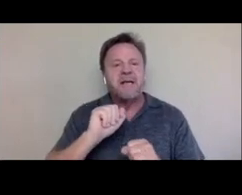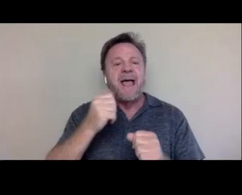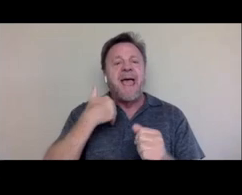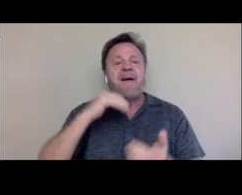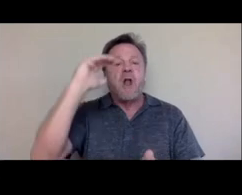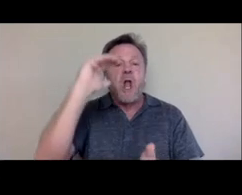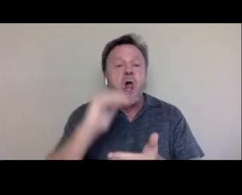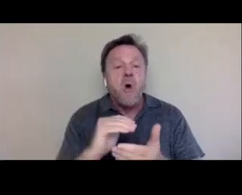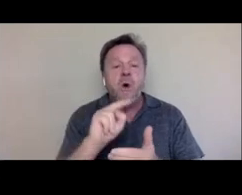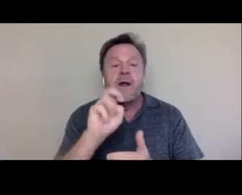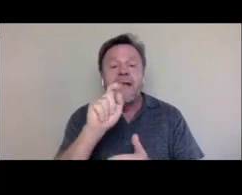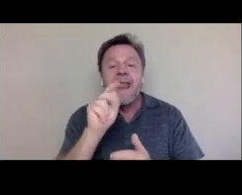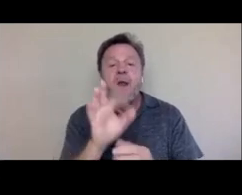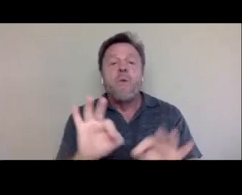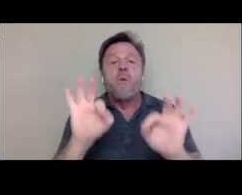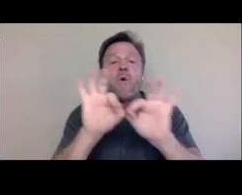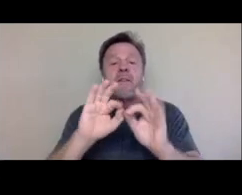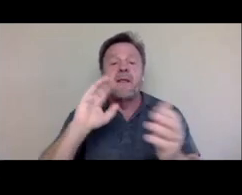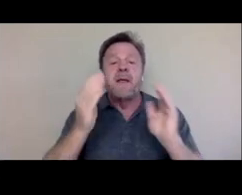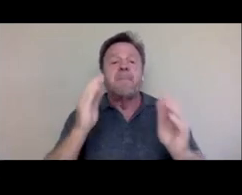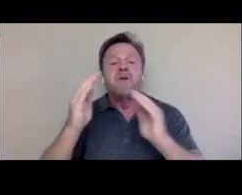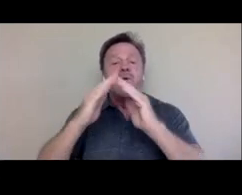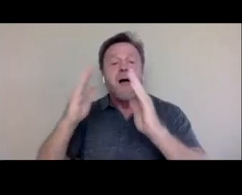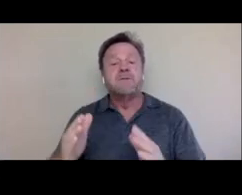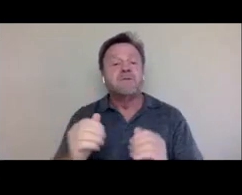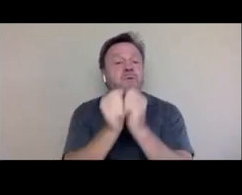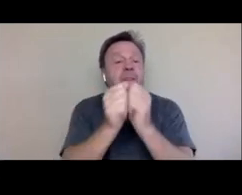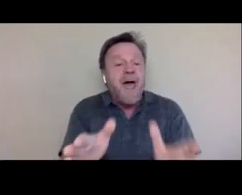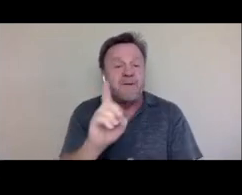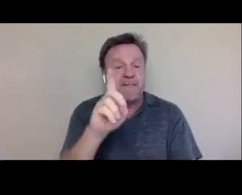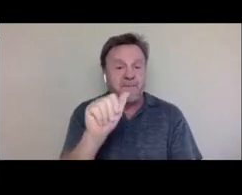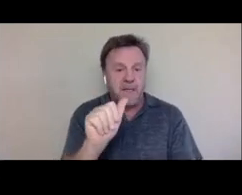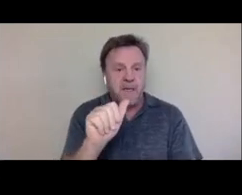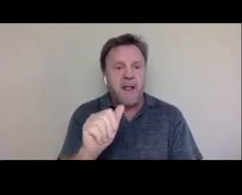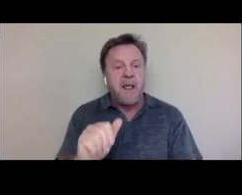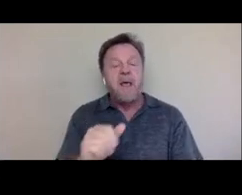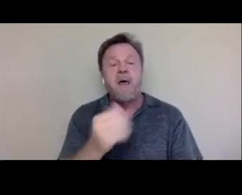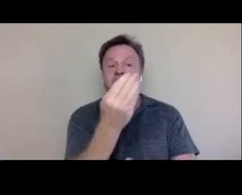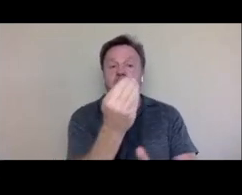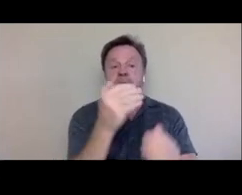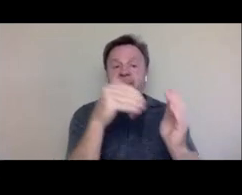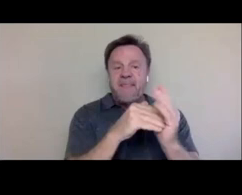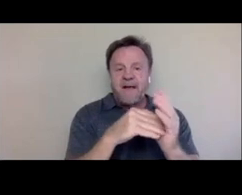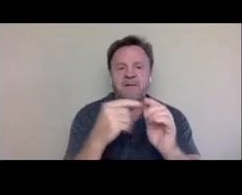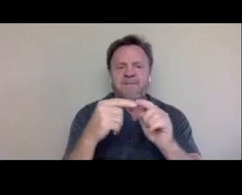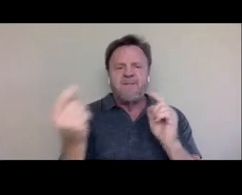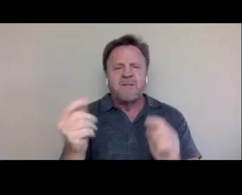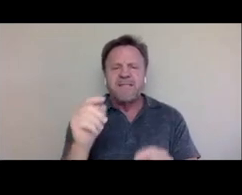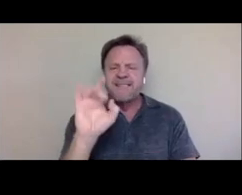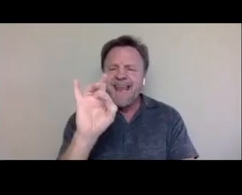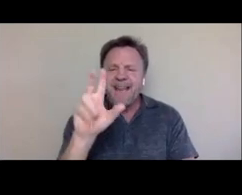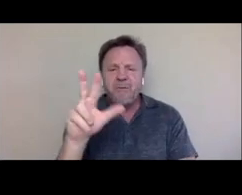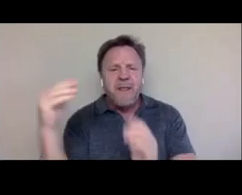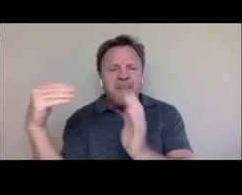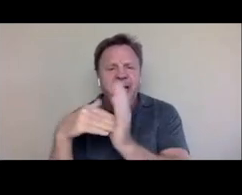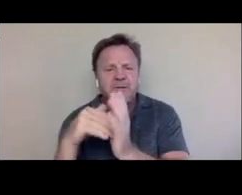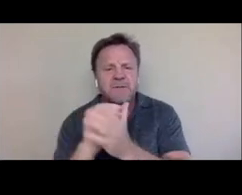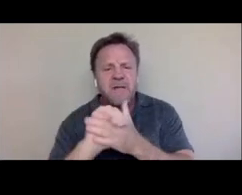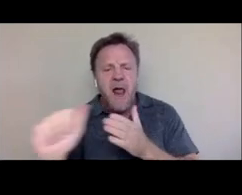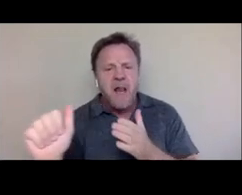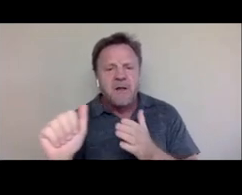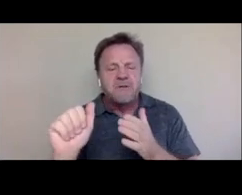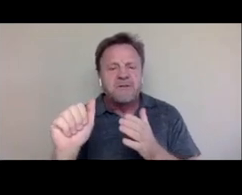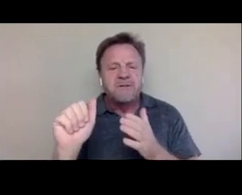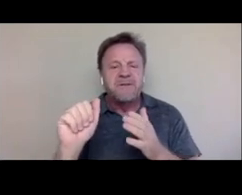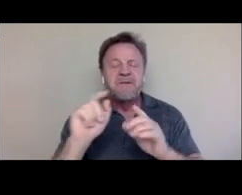without a disability member. And it's 14,000 versus 83,000. But look what happens